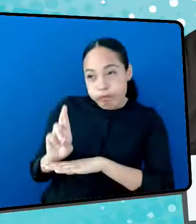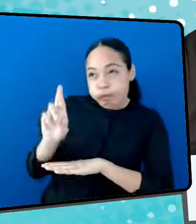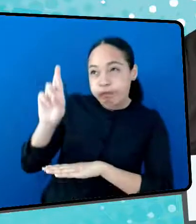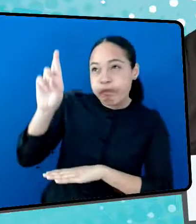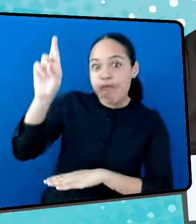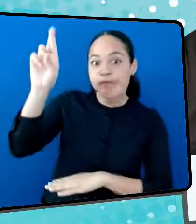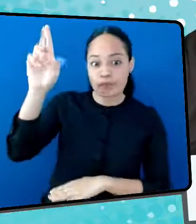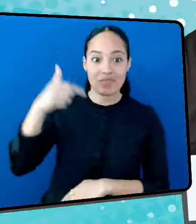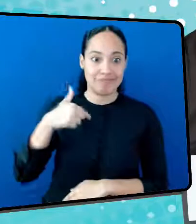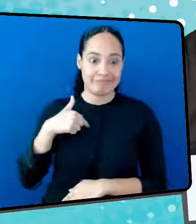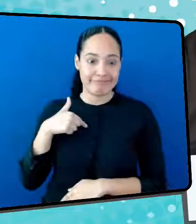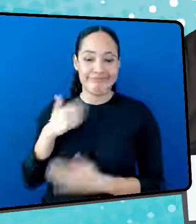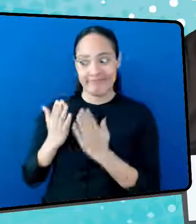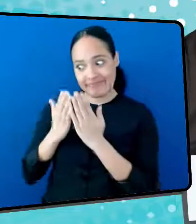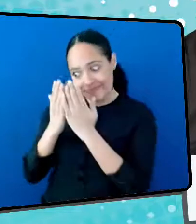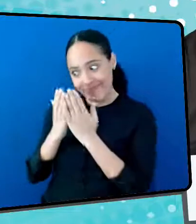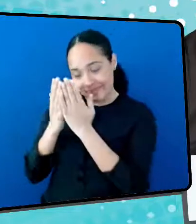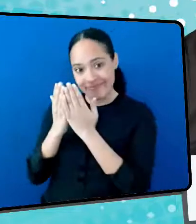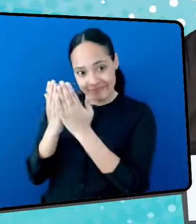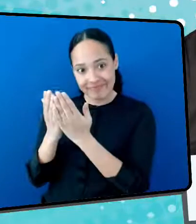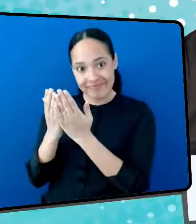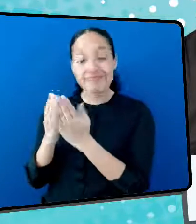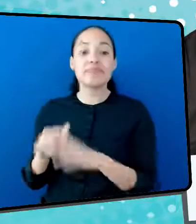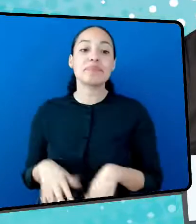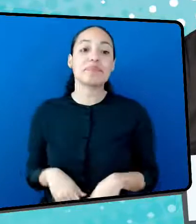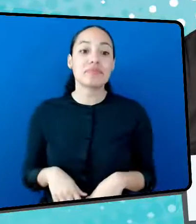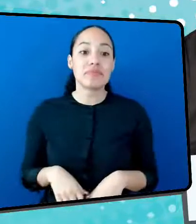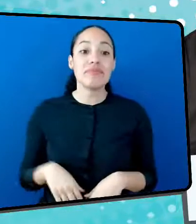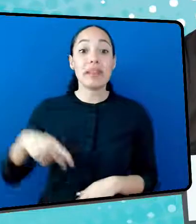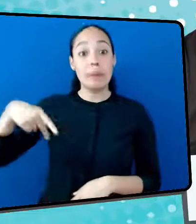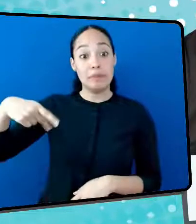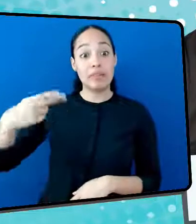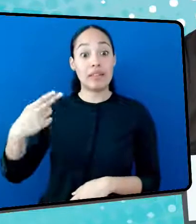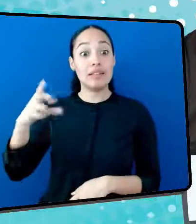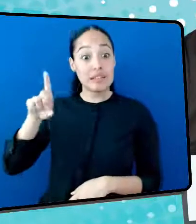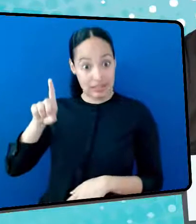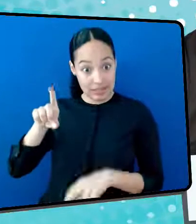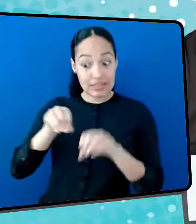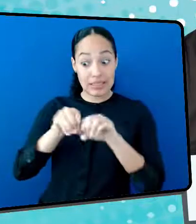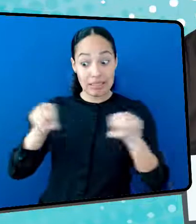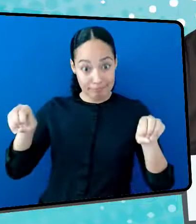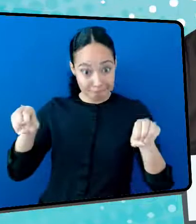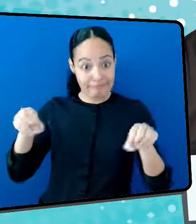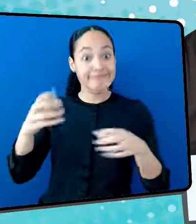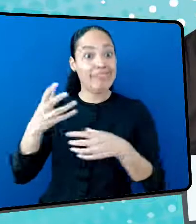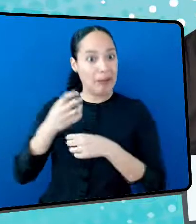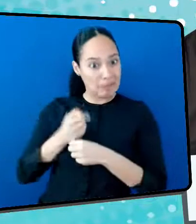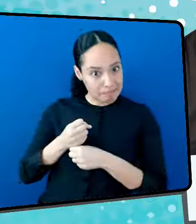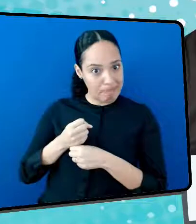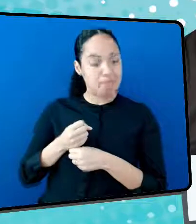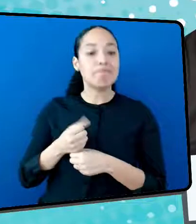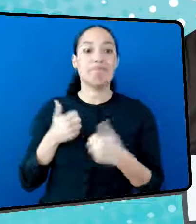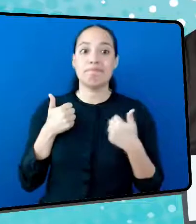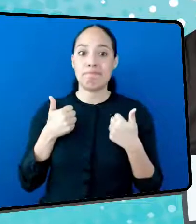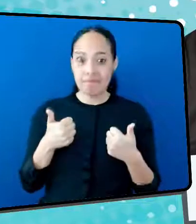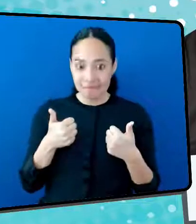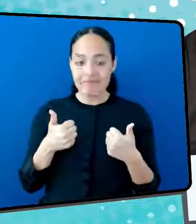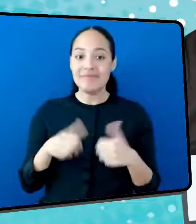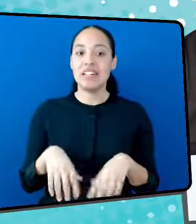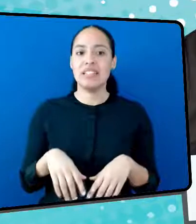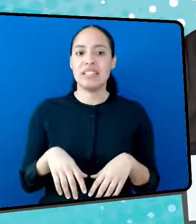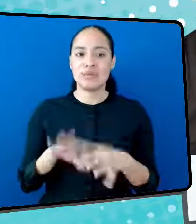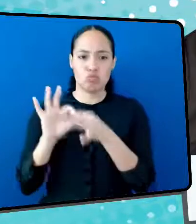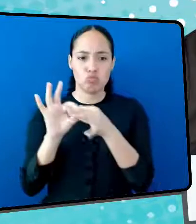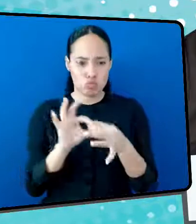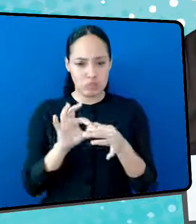Southampton. Ended up doing a PhD as well in computer simulation of airflow. Sort of